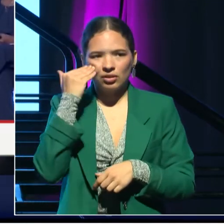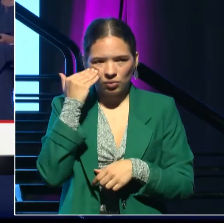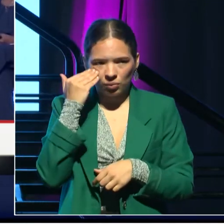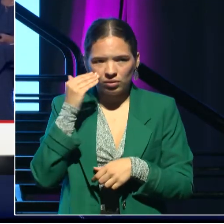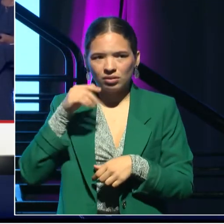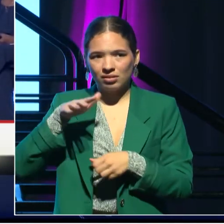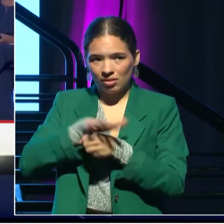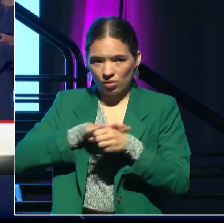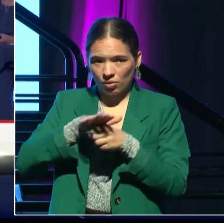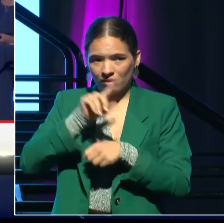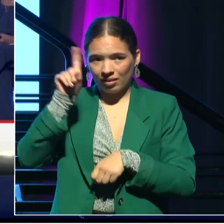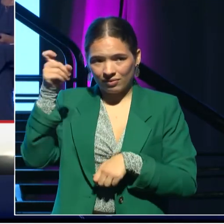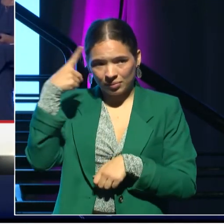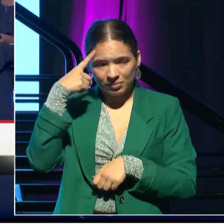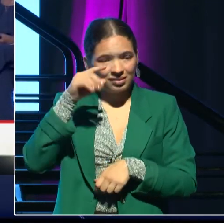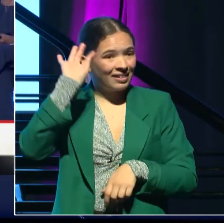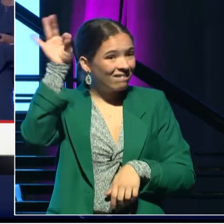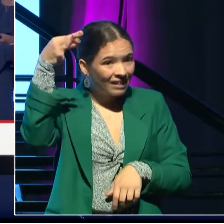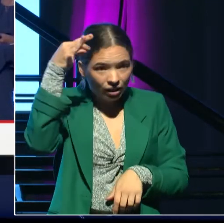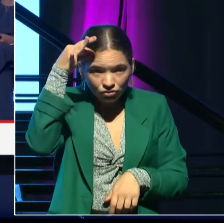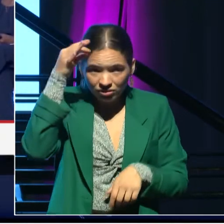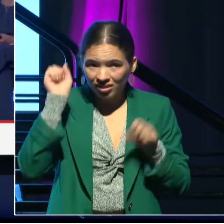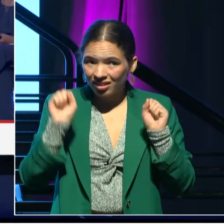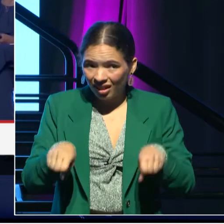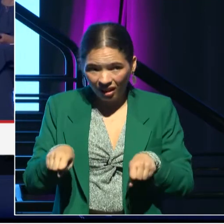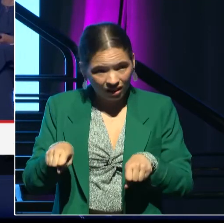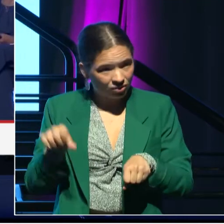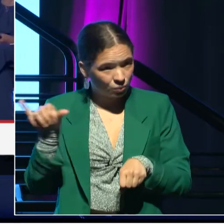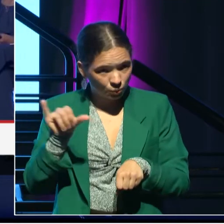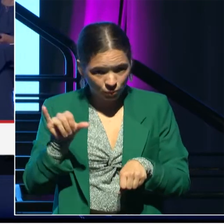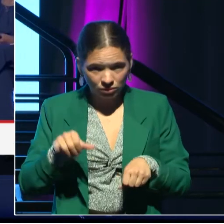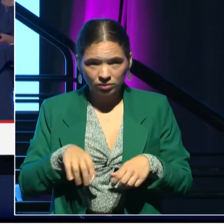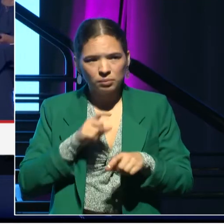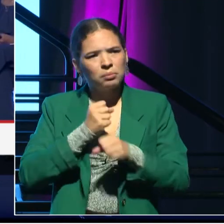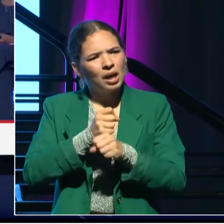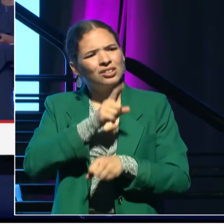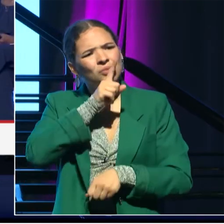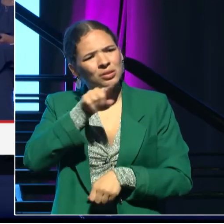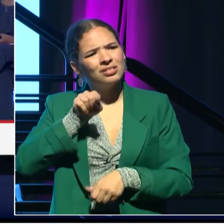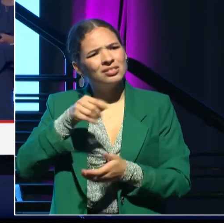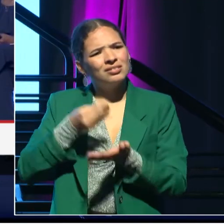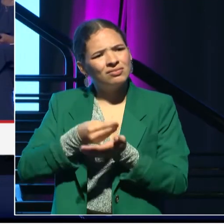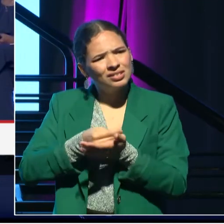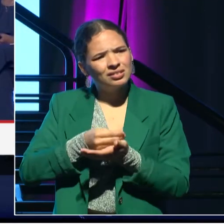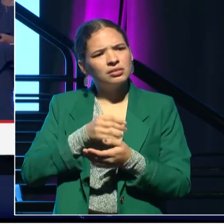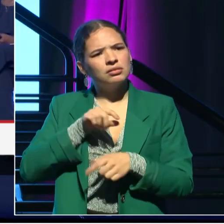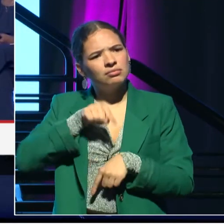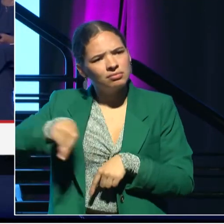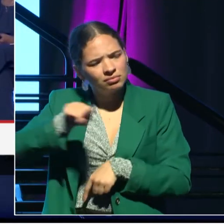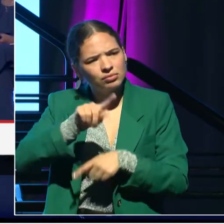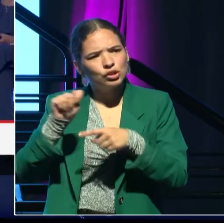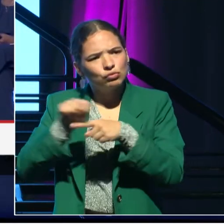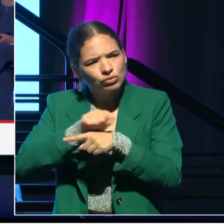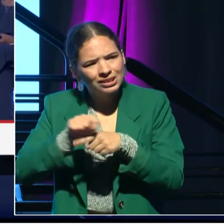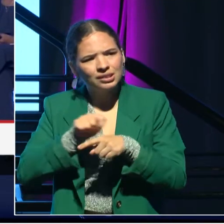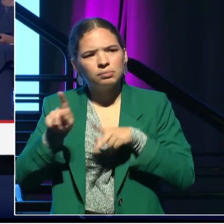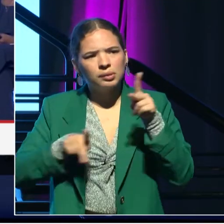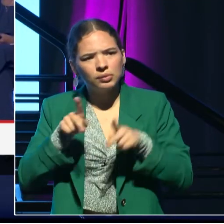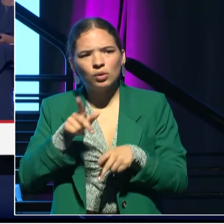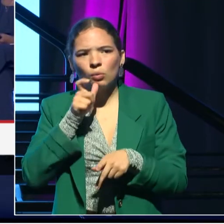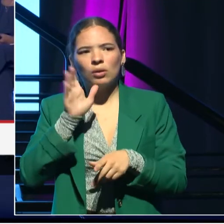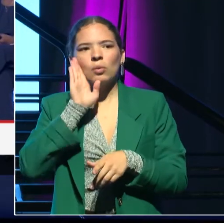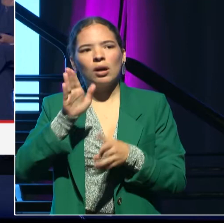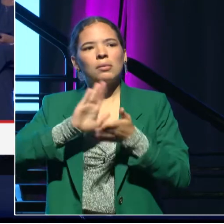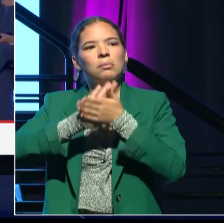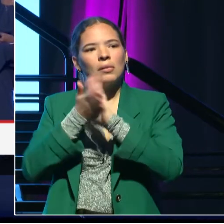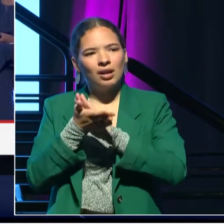federal government can play, making sure that we're investing in training people who are going to become our future health